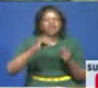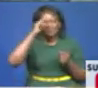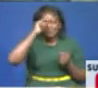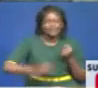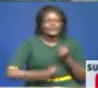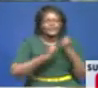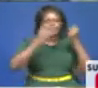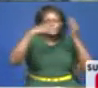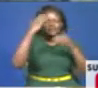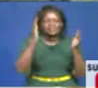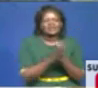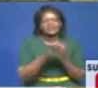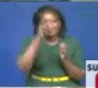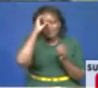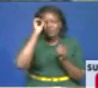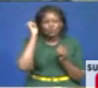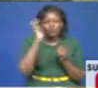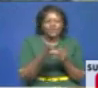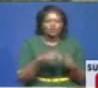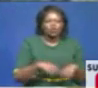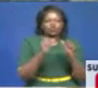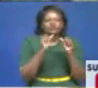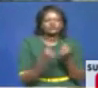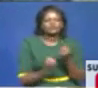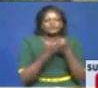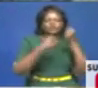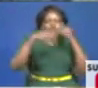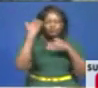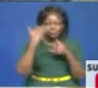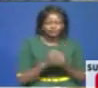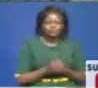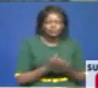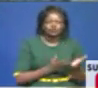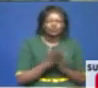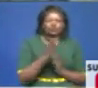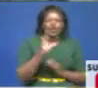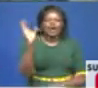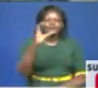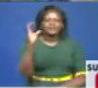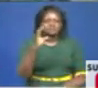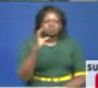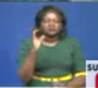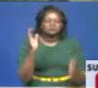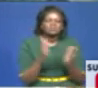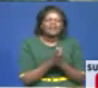universities, and the government will be able to continue supporting universities through capitation, and